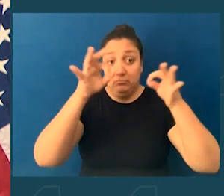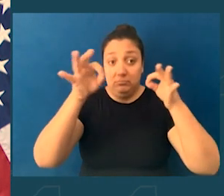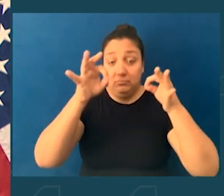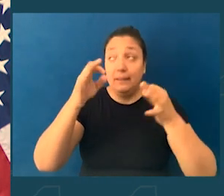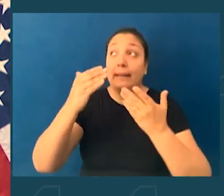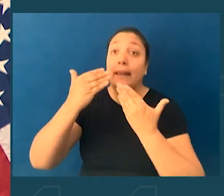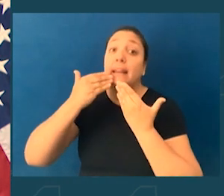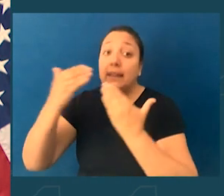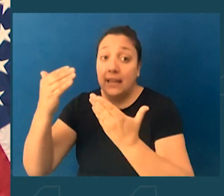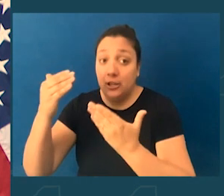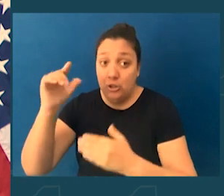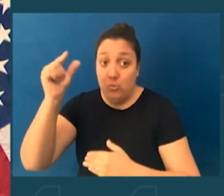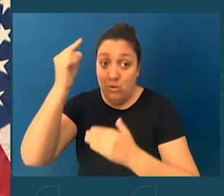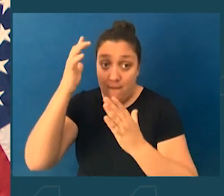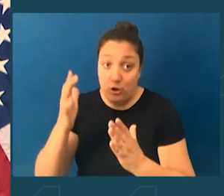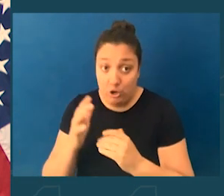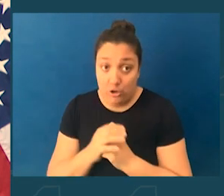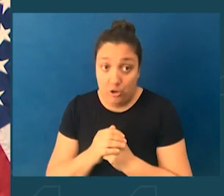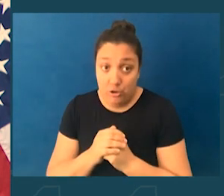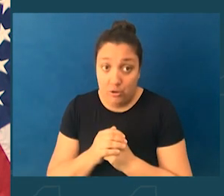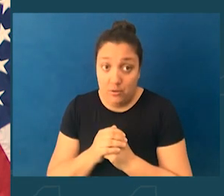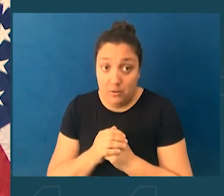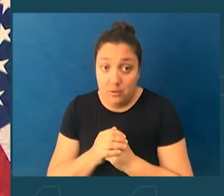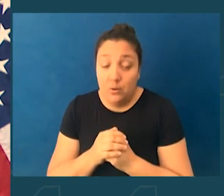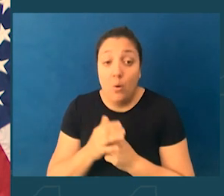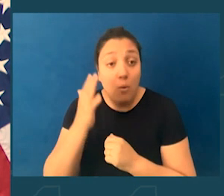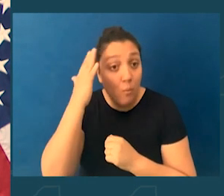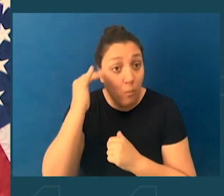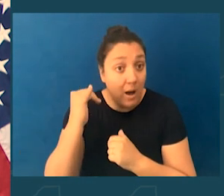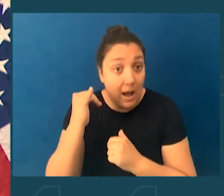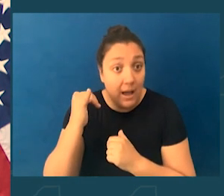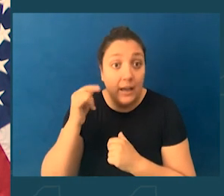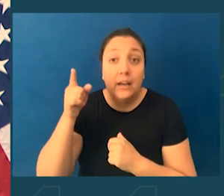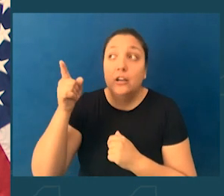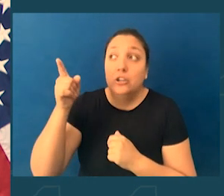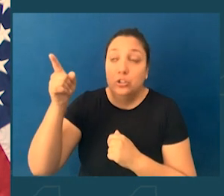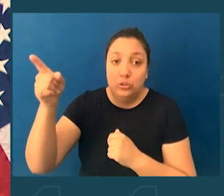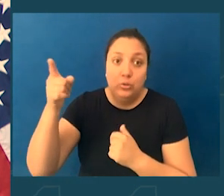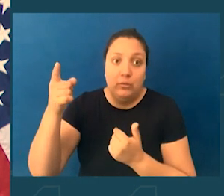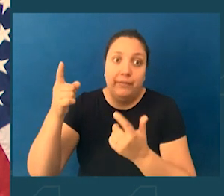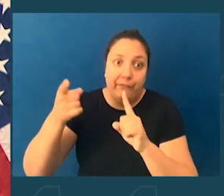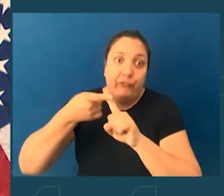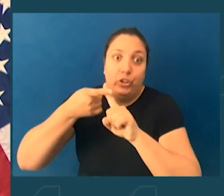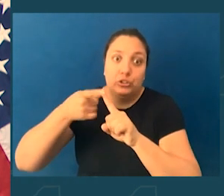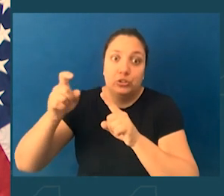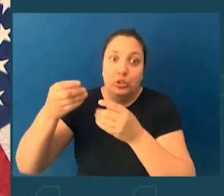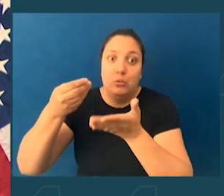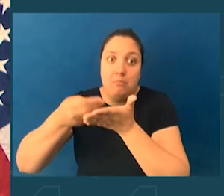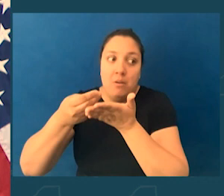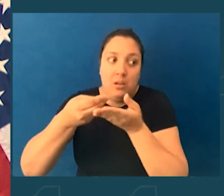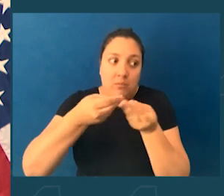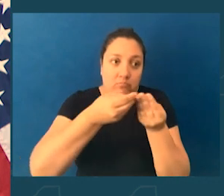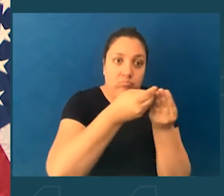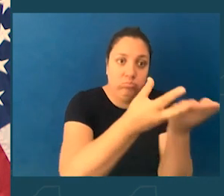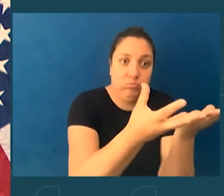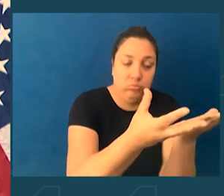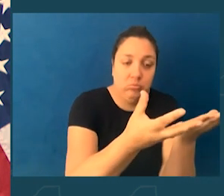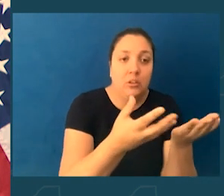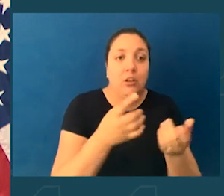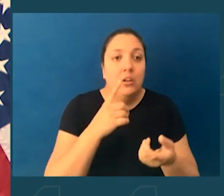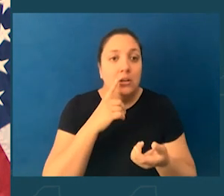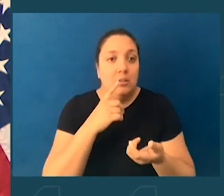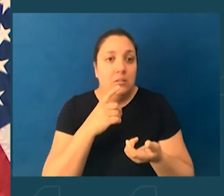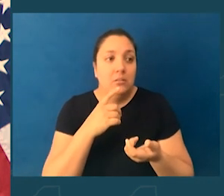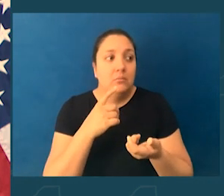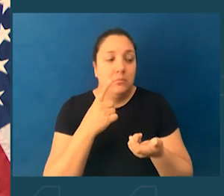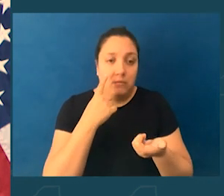drive the necessary and needed resources to Buffalo and our East Side community, allowing the Resource Council of Western New York, Community